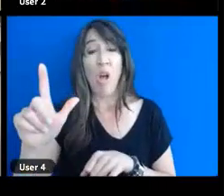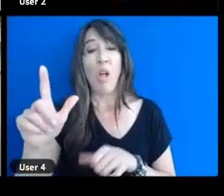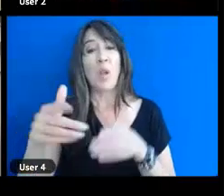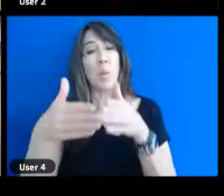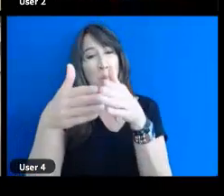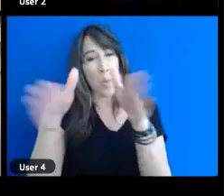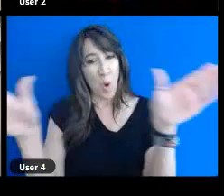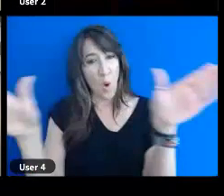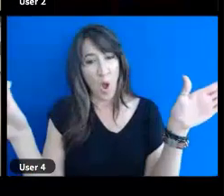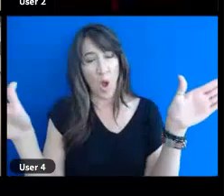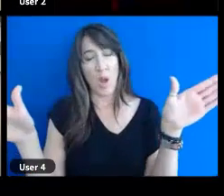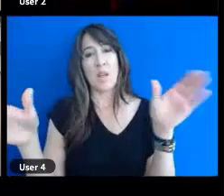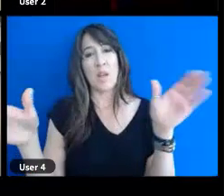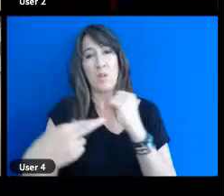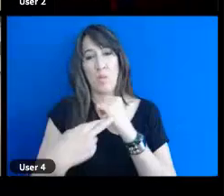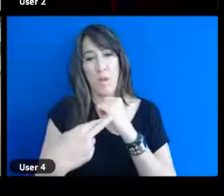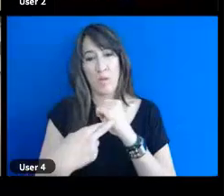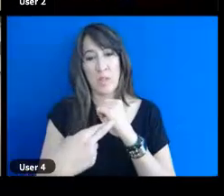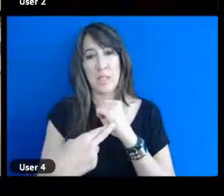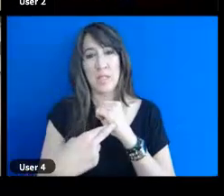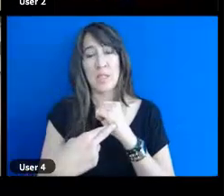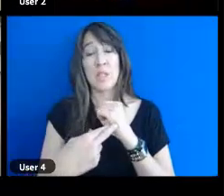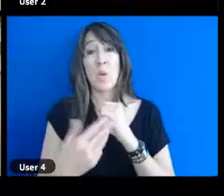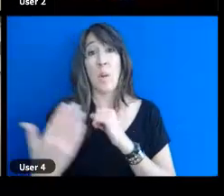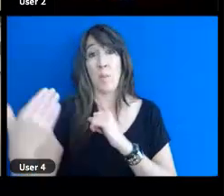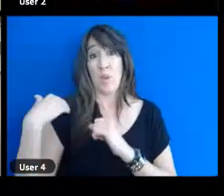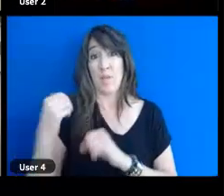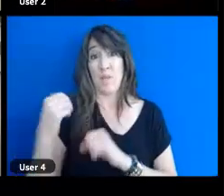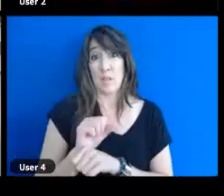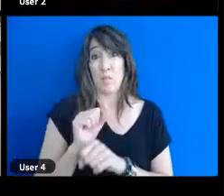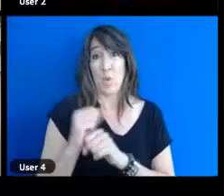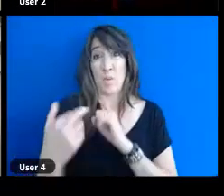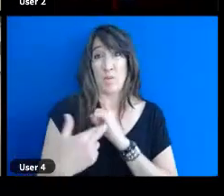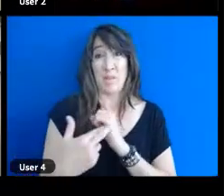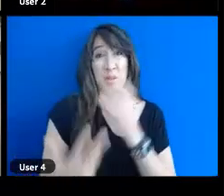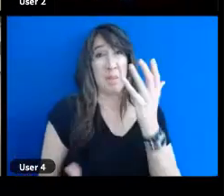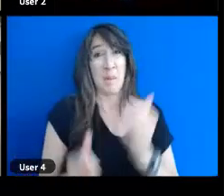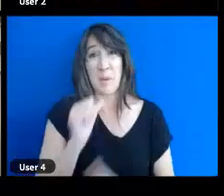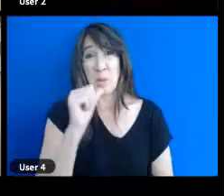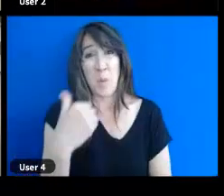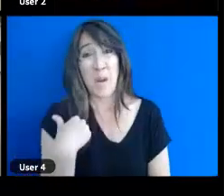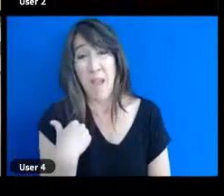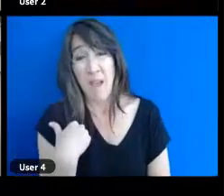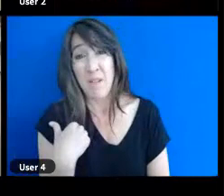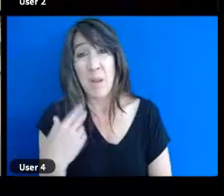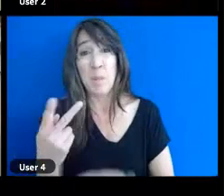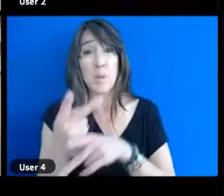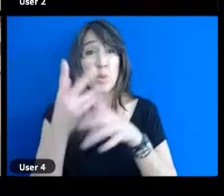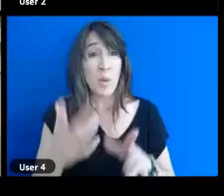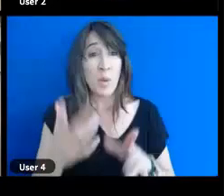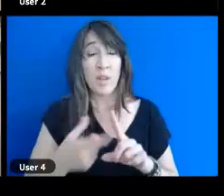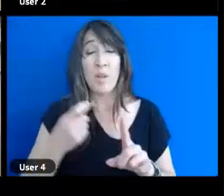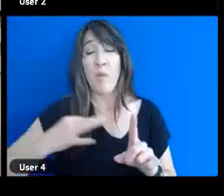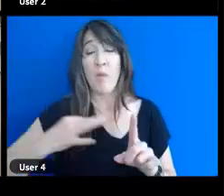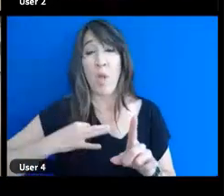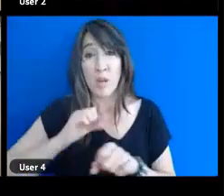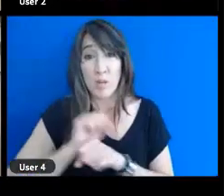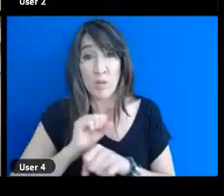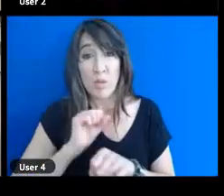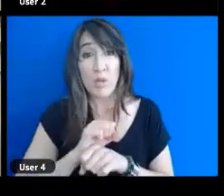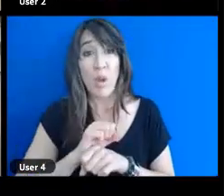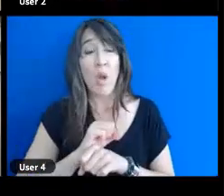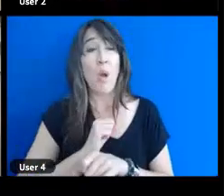workforce recently or at all. Is considering to broaden those references. Typically we look for previous employment references, but they just